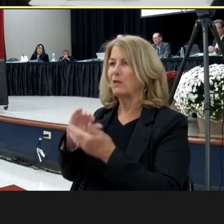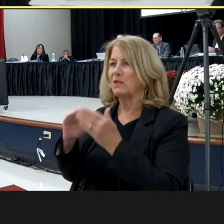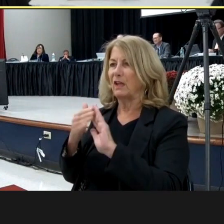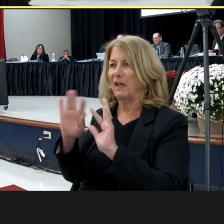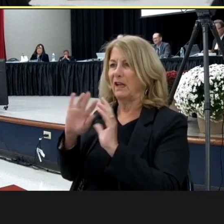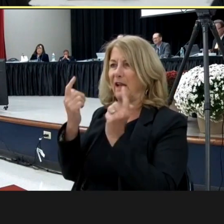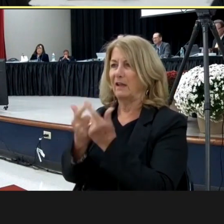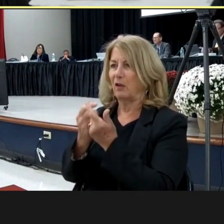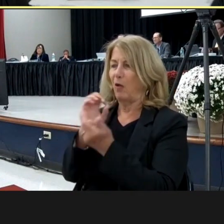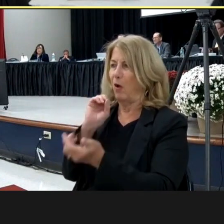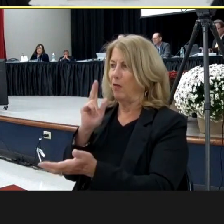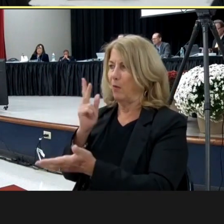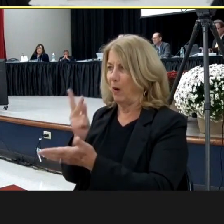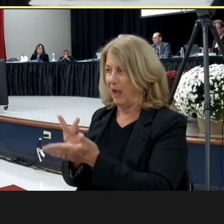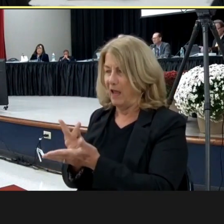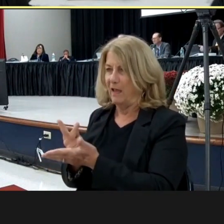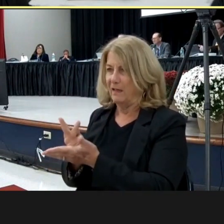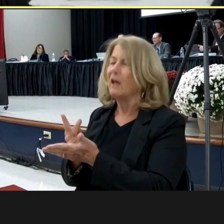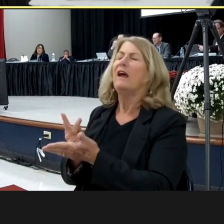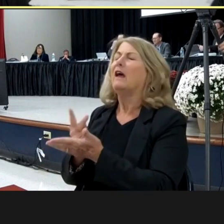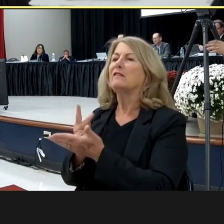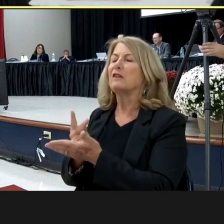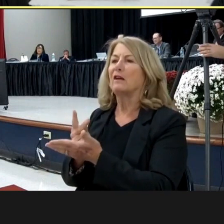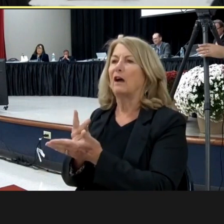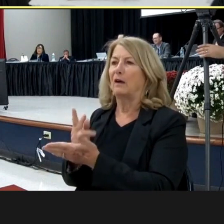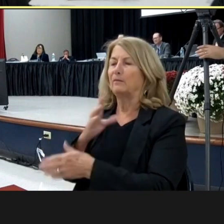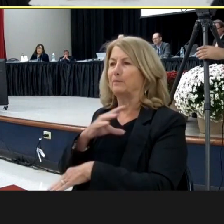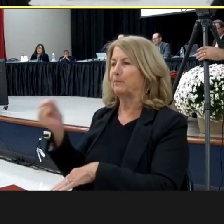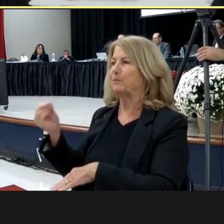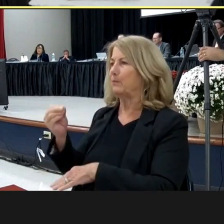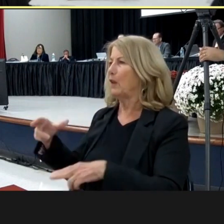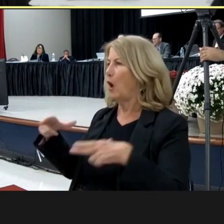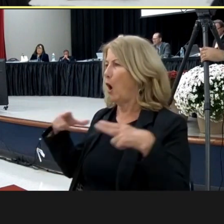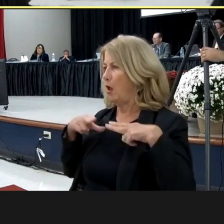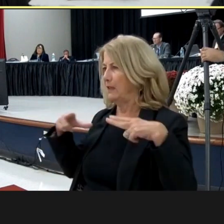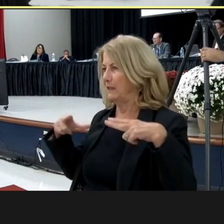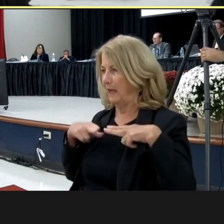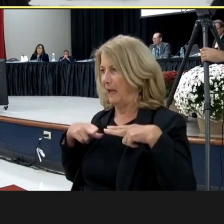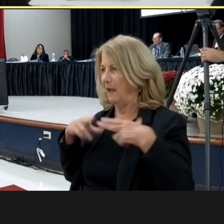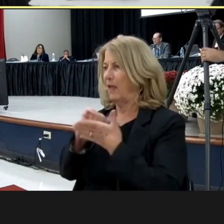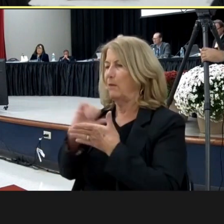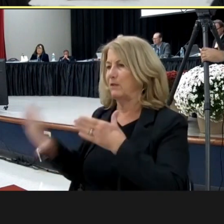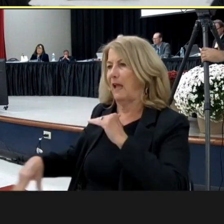Veterans Day as a city holiday. You added it to our list of holidays that we take off, and